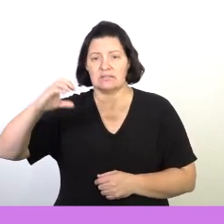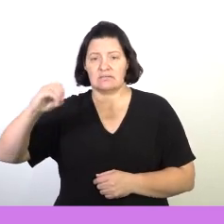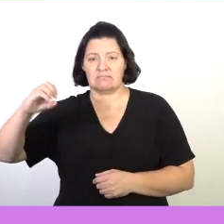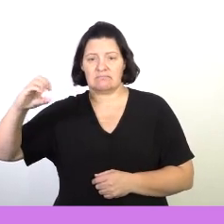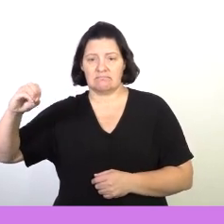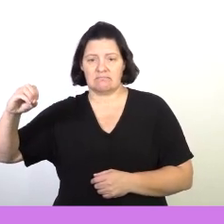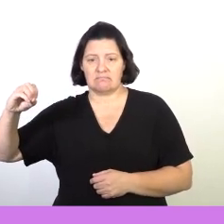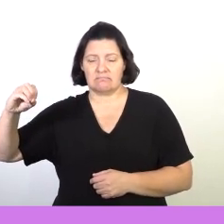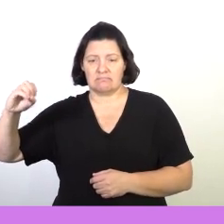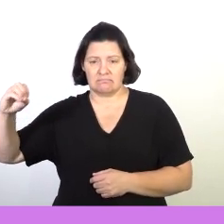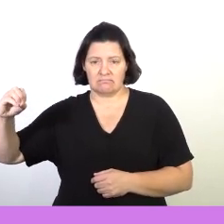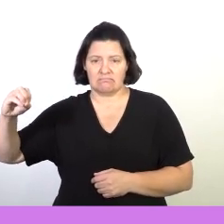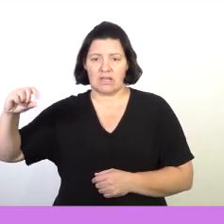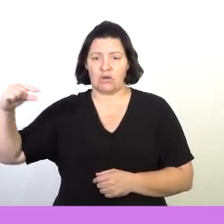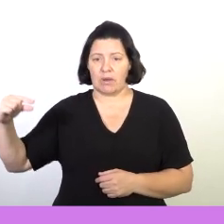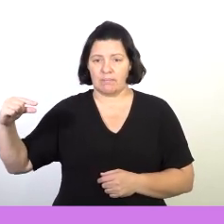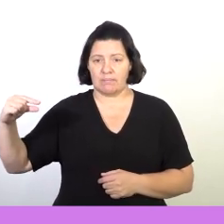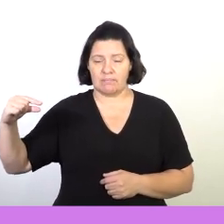2,500,000 grams.